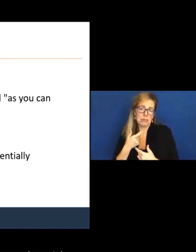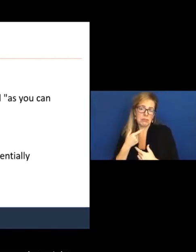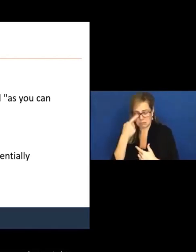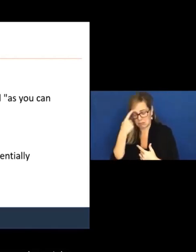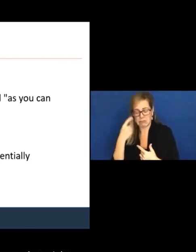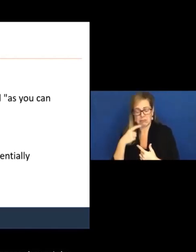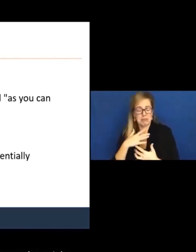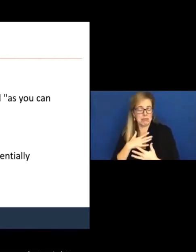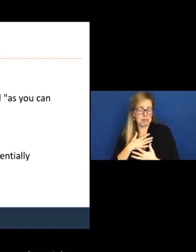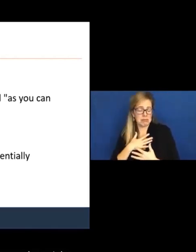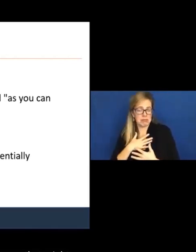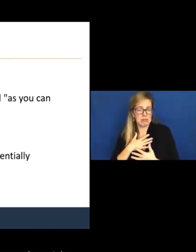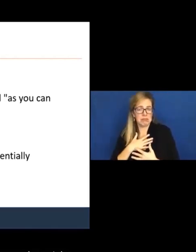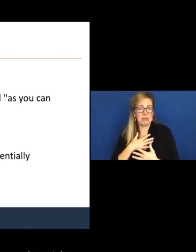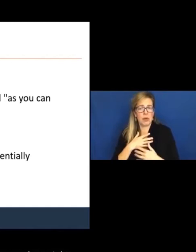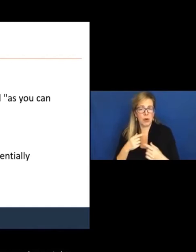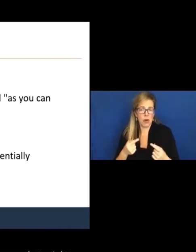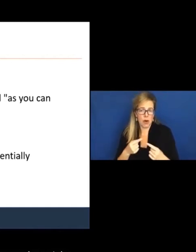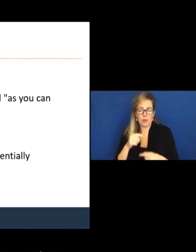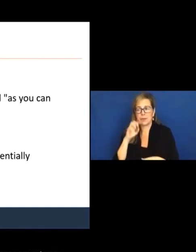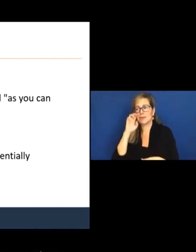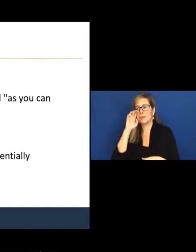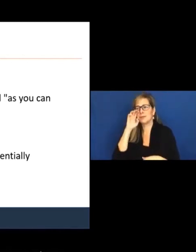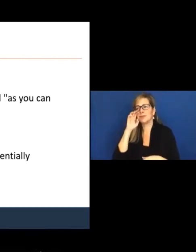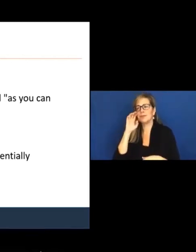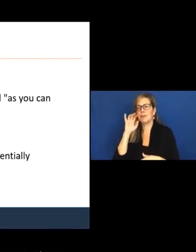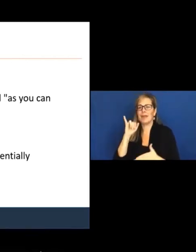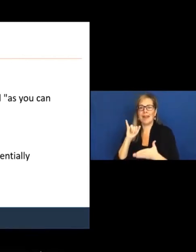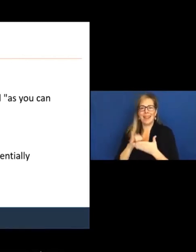So that is a quick summation of